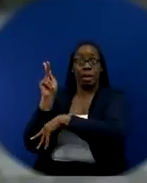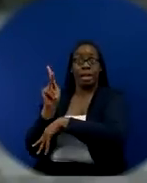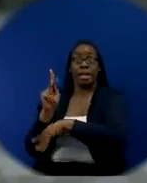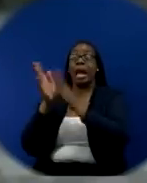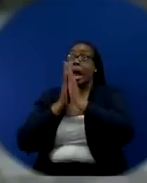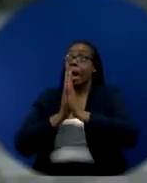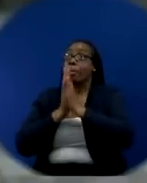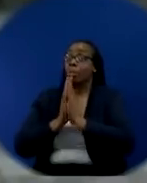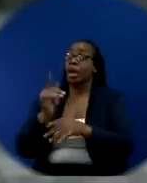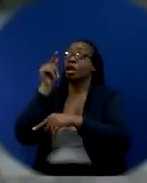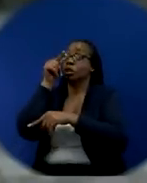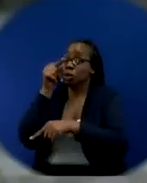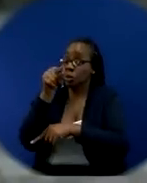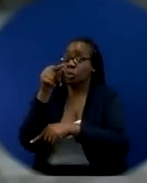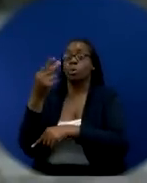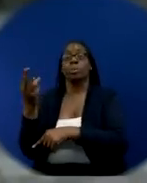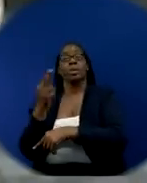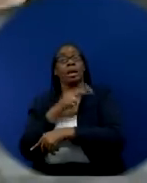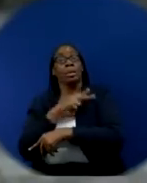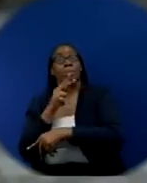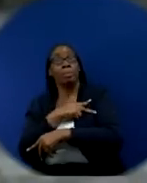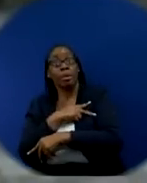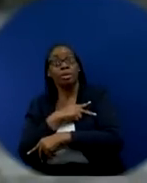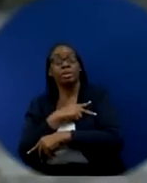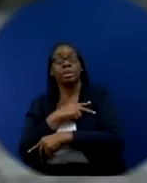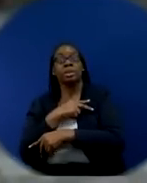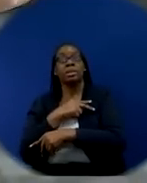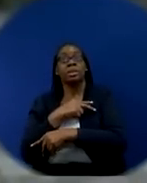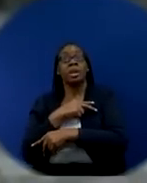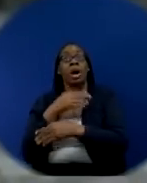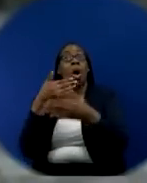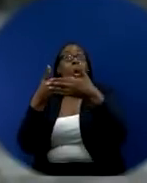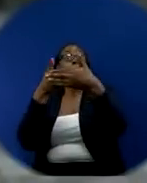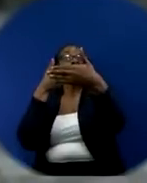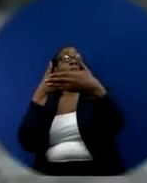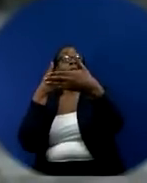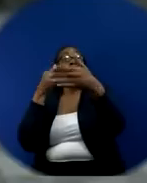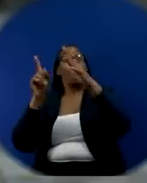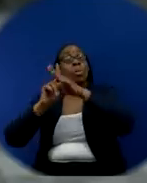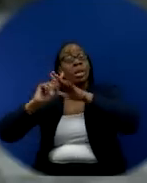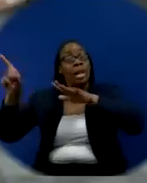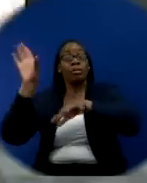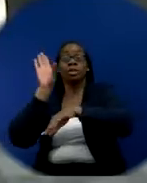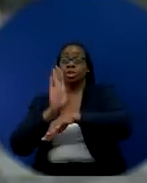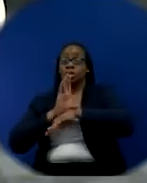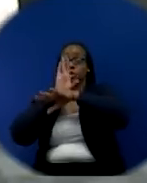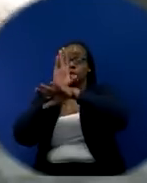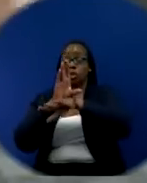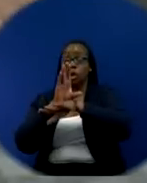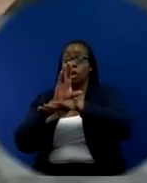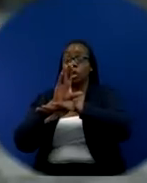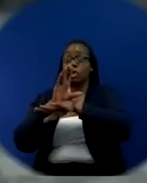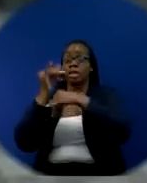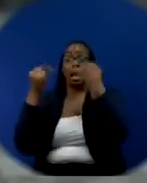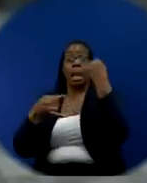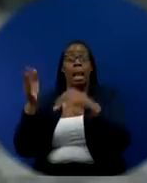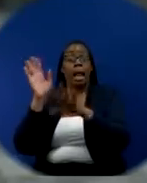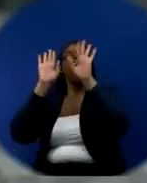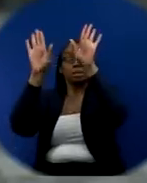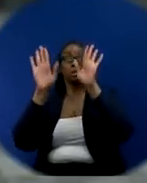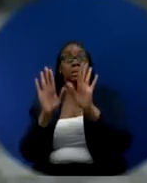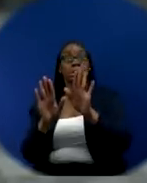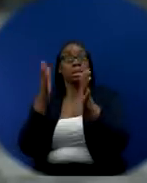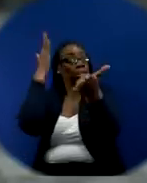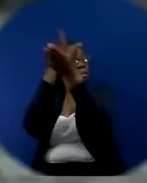good Samaritan in somebody else's life. Watch this. Before we left church last Sunday, somebody stopped